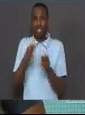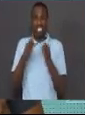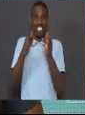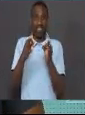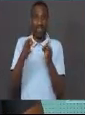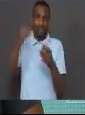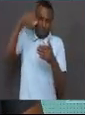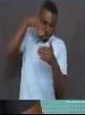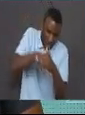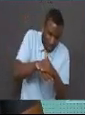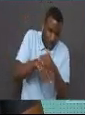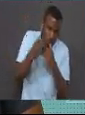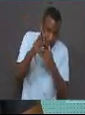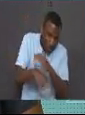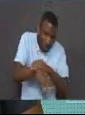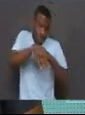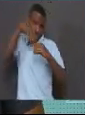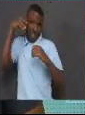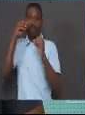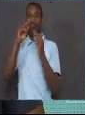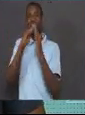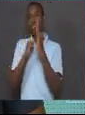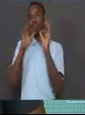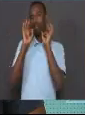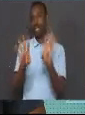into or out of the system.